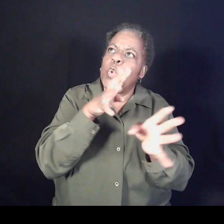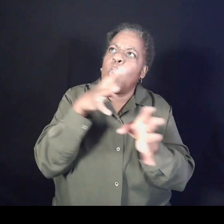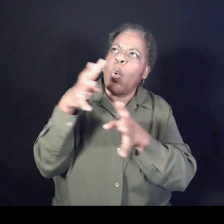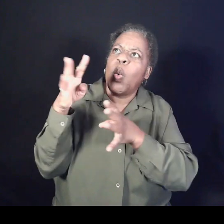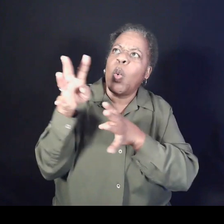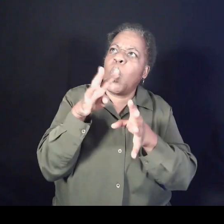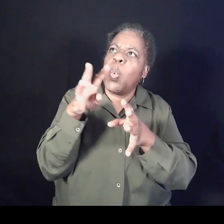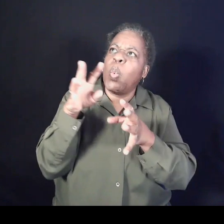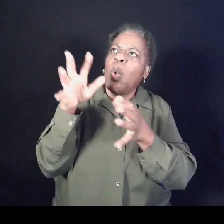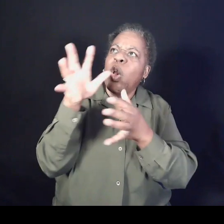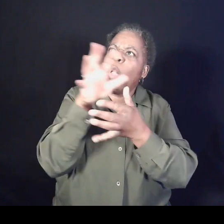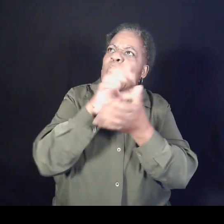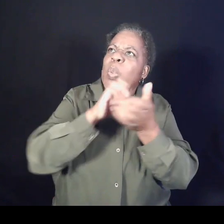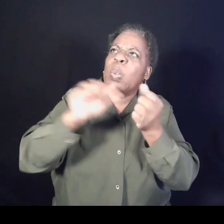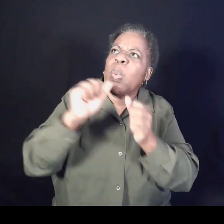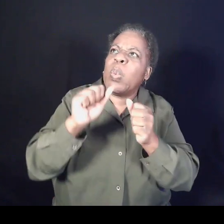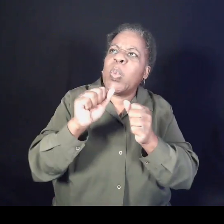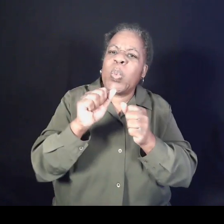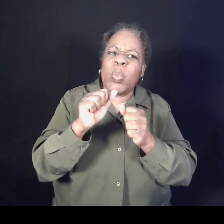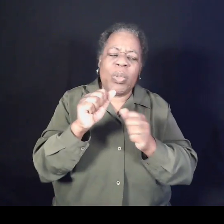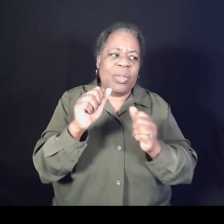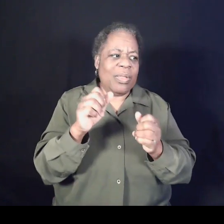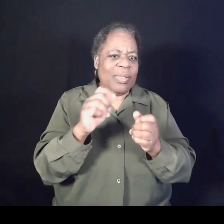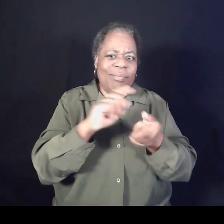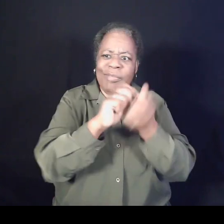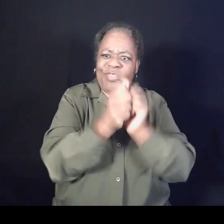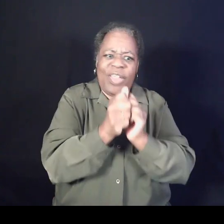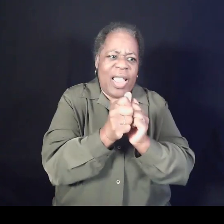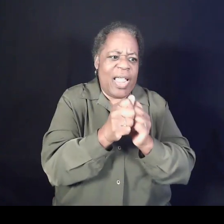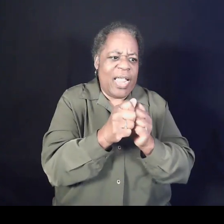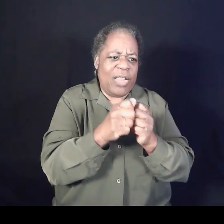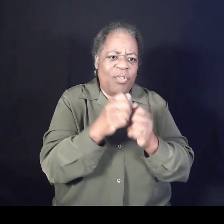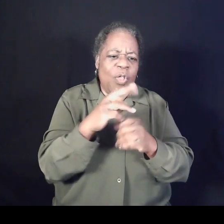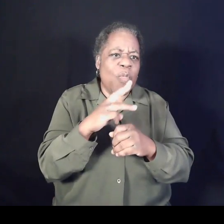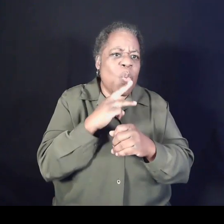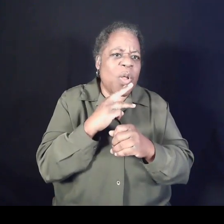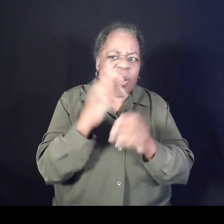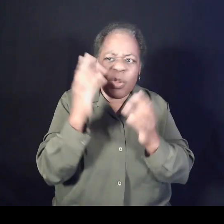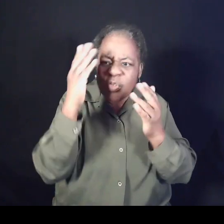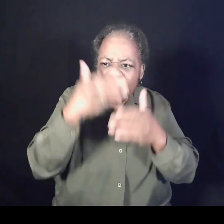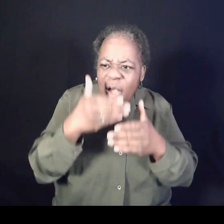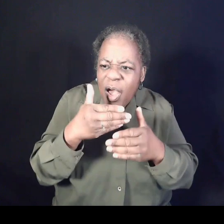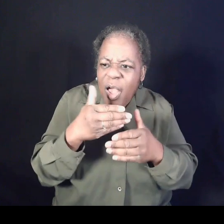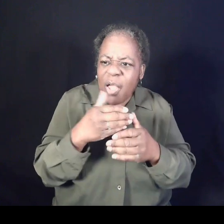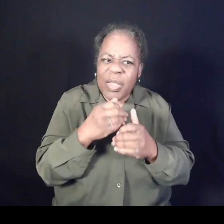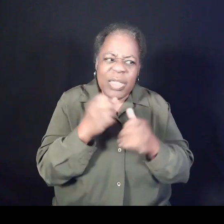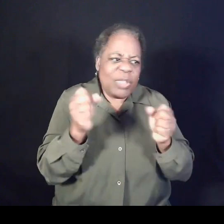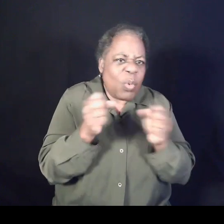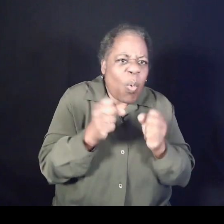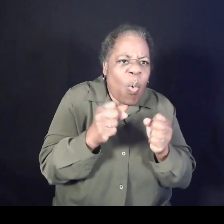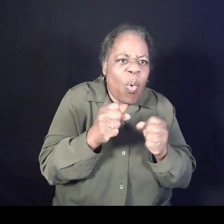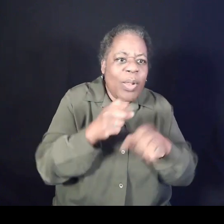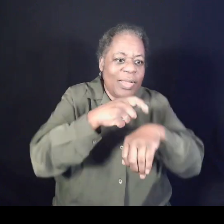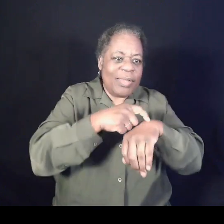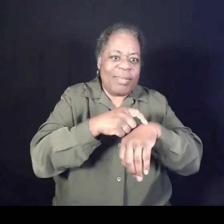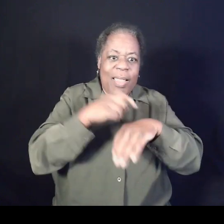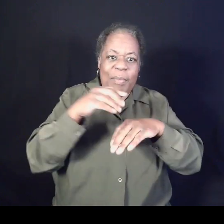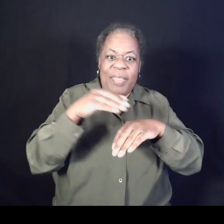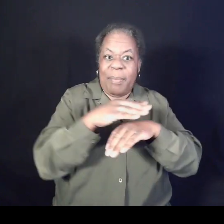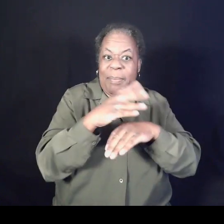whole scene changes. The air feels chilly. The water looks dark and foreboding, and you realize your time on the beach is now limited.